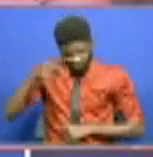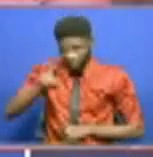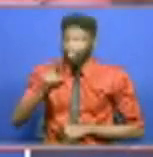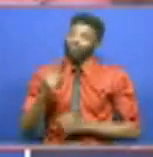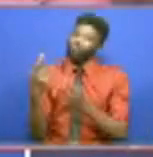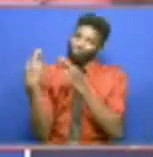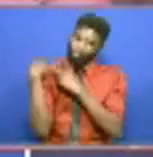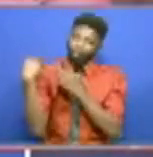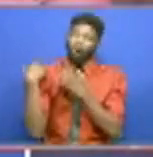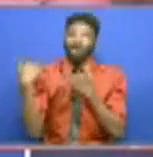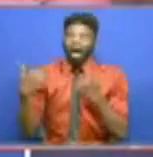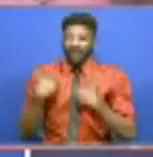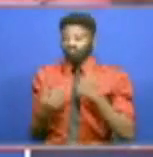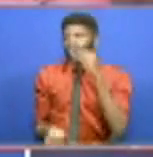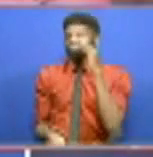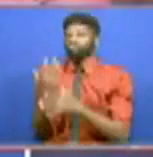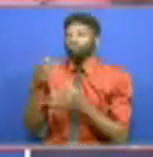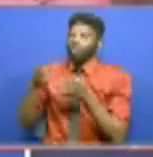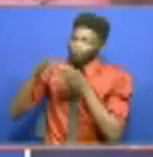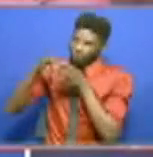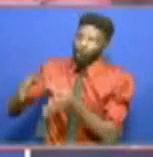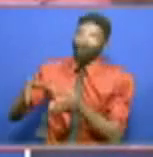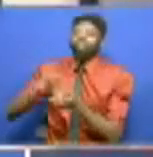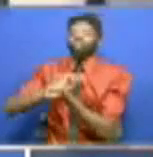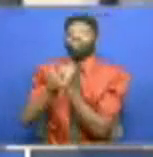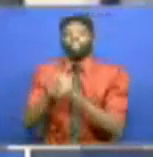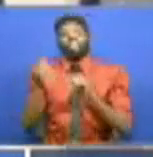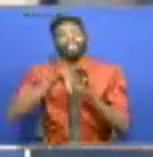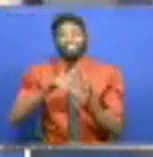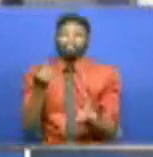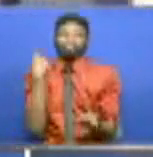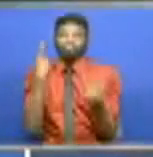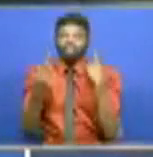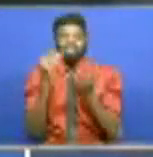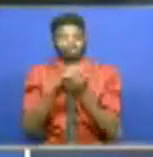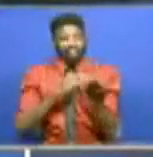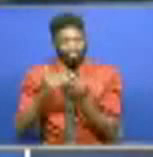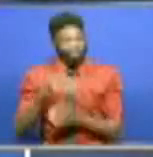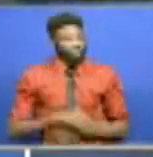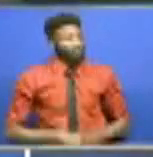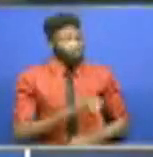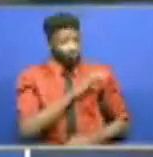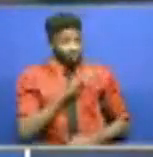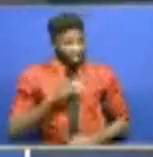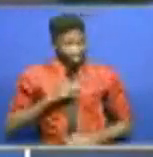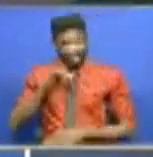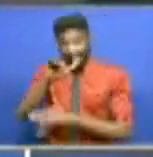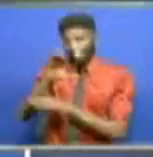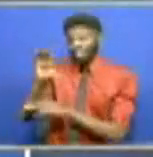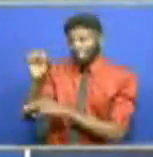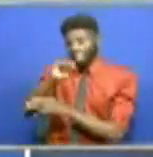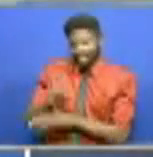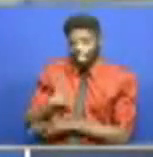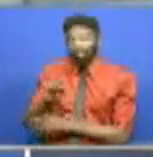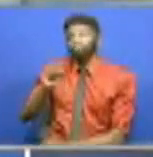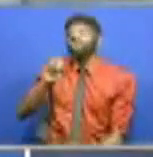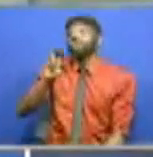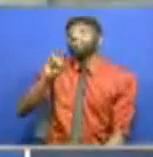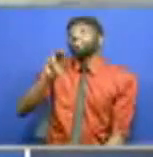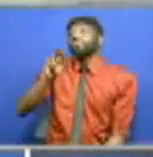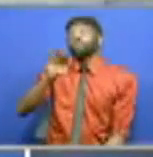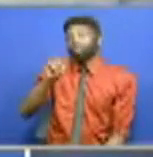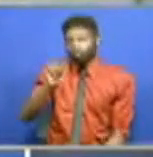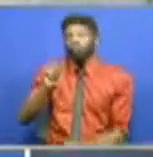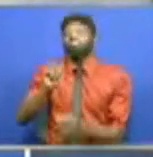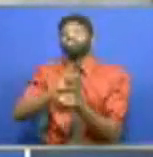reform, to bring reforms in the tea sector. The committee urged CS Munya to consider making amendments through consultations